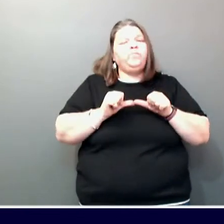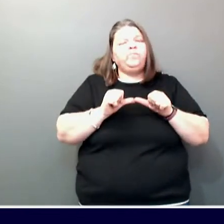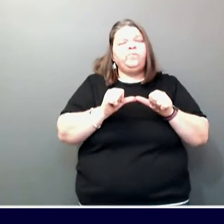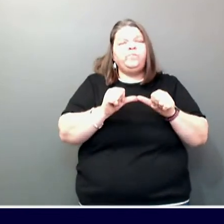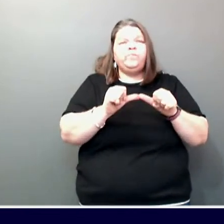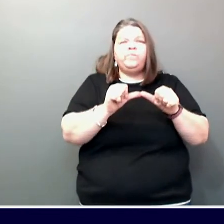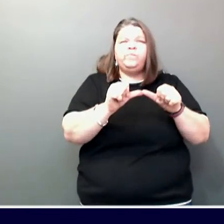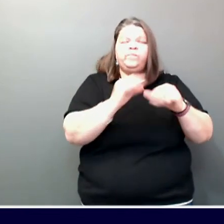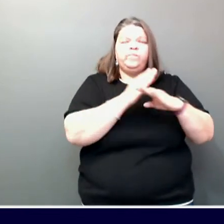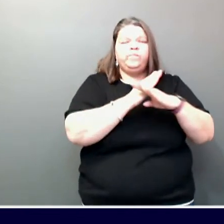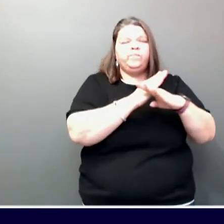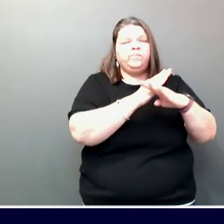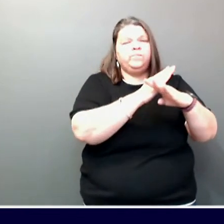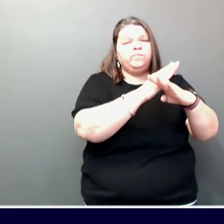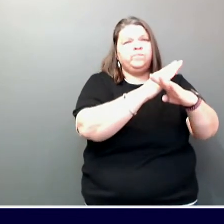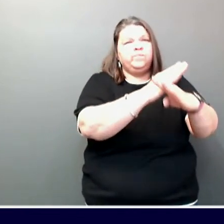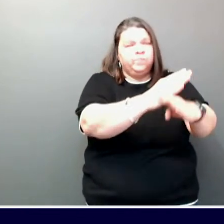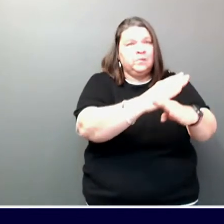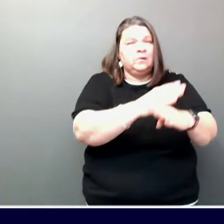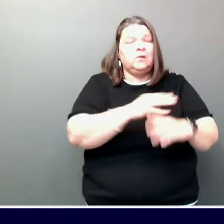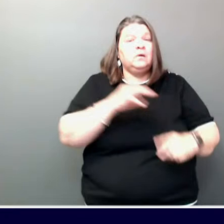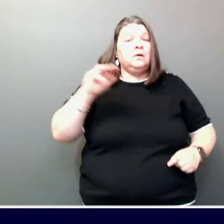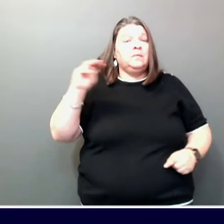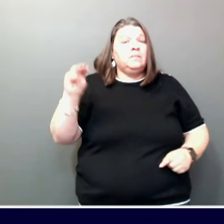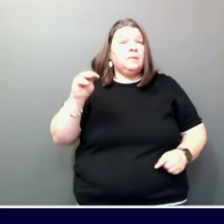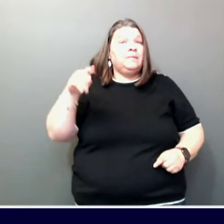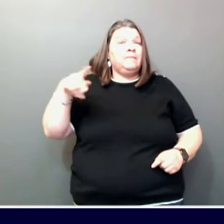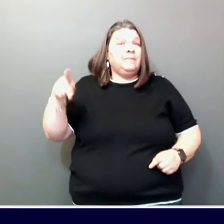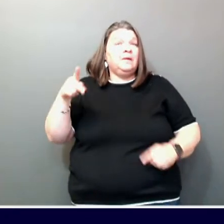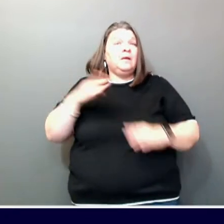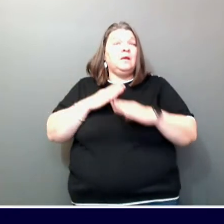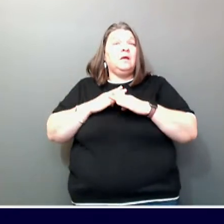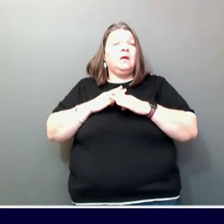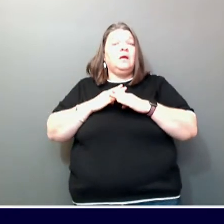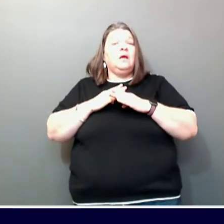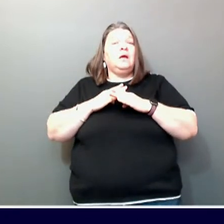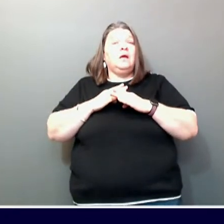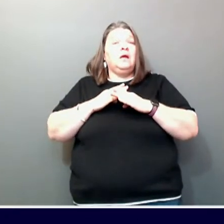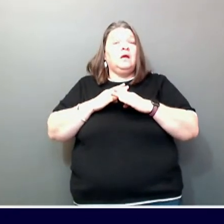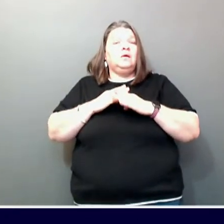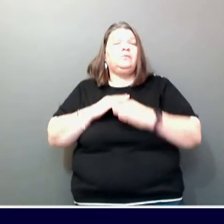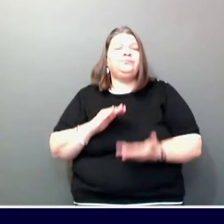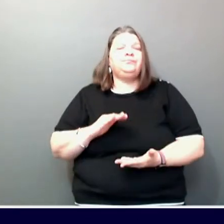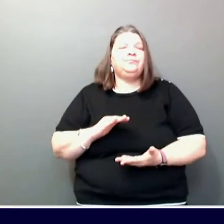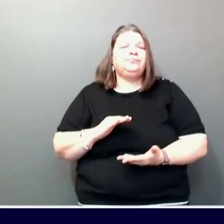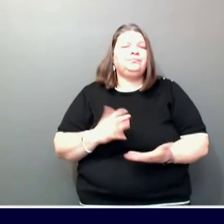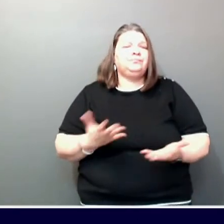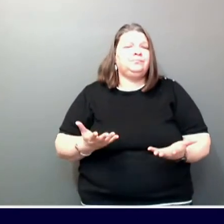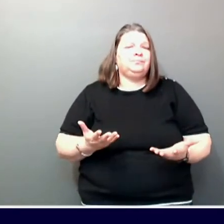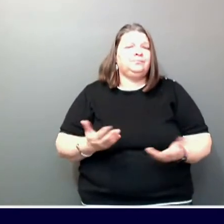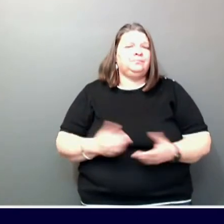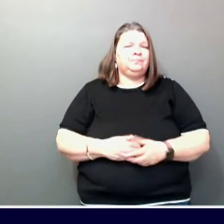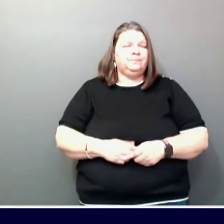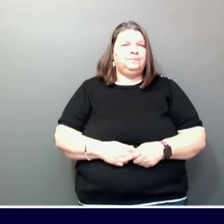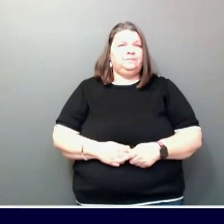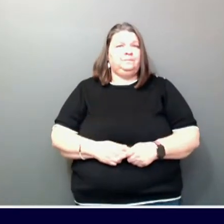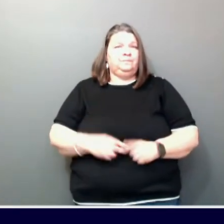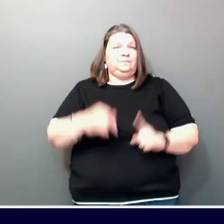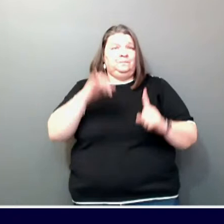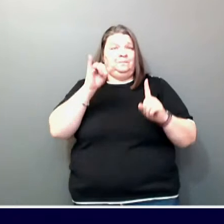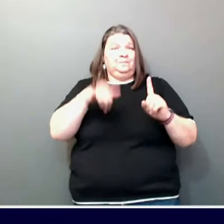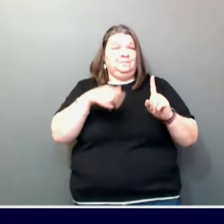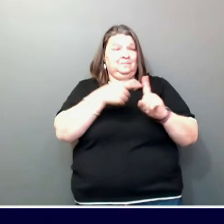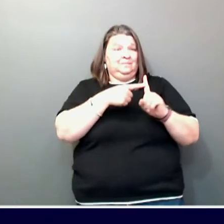persist for a slightly longer period of time. That, coupled with that individual, that adult person getting an